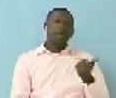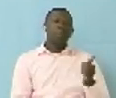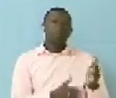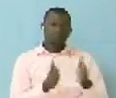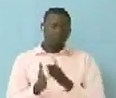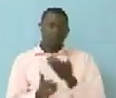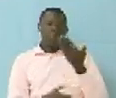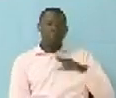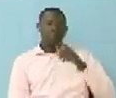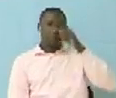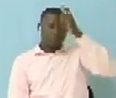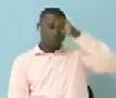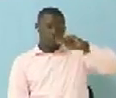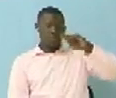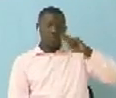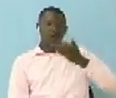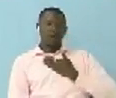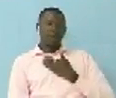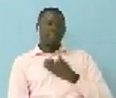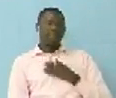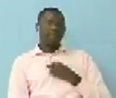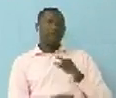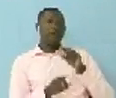you had Boto Keita.